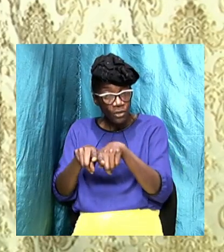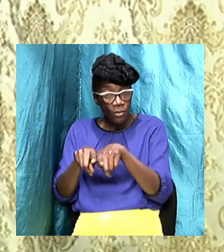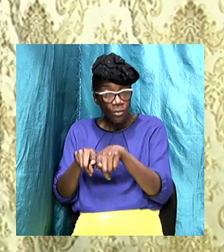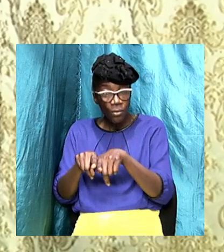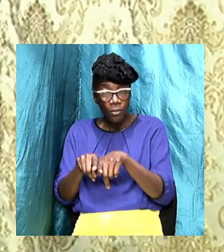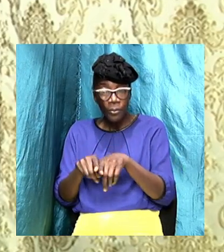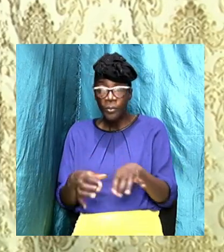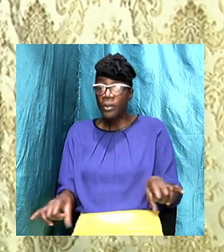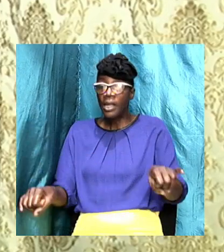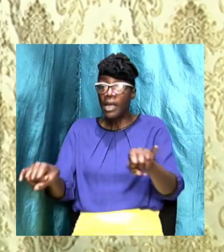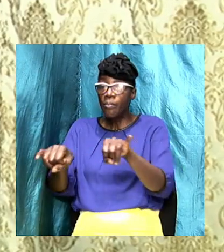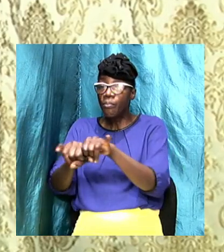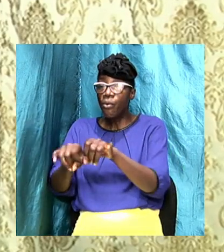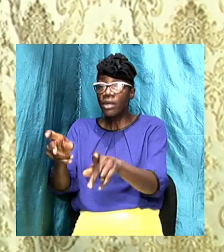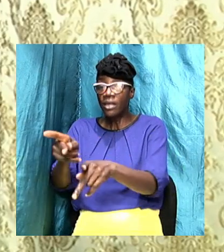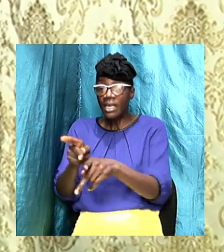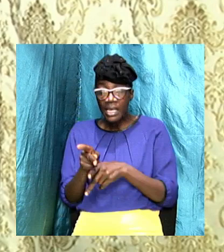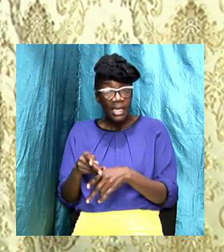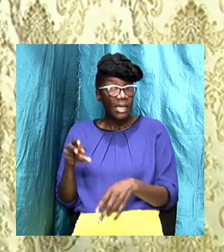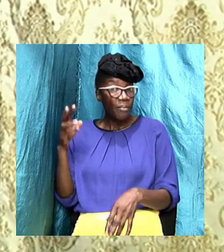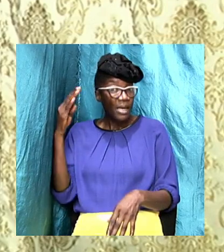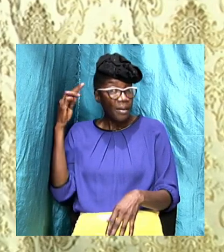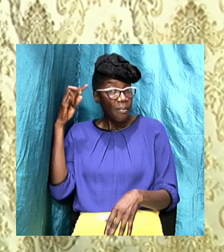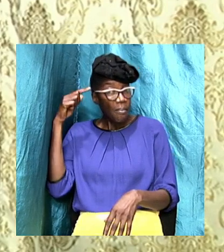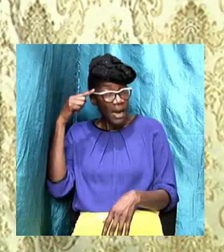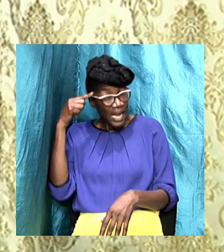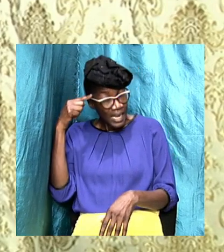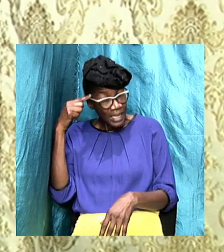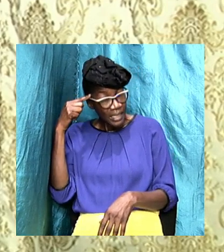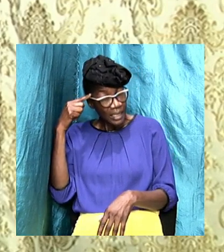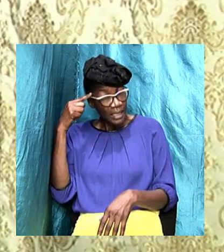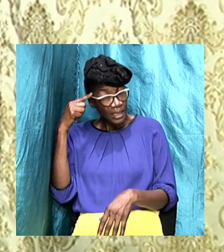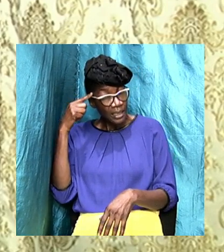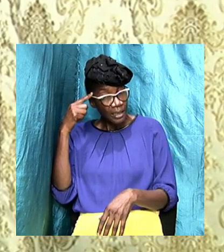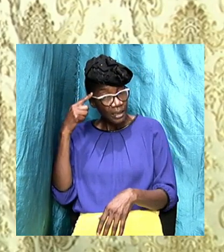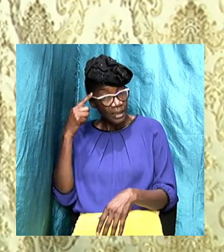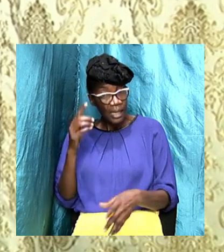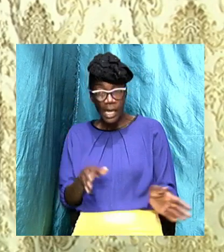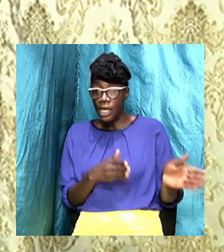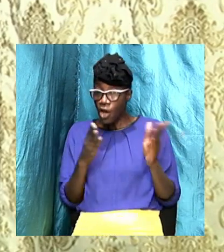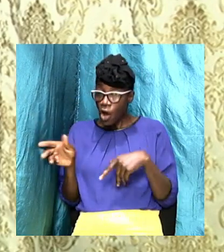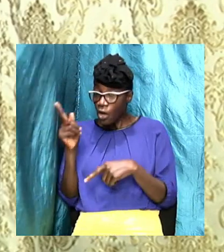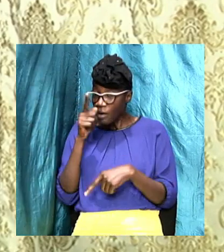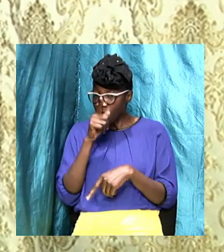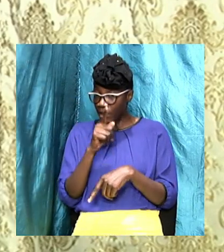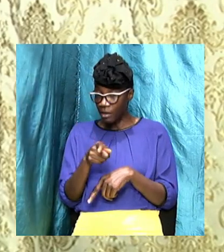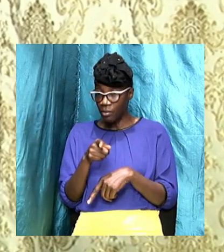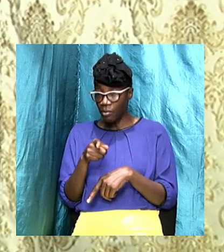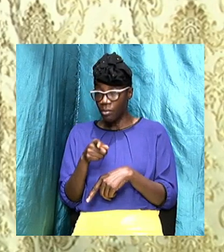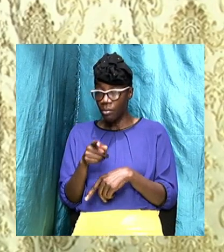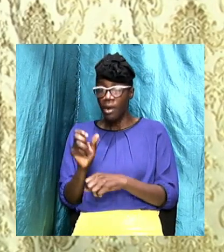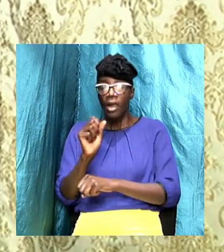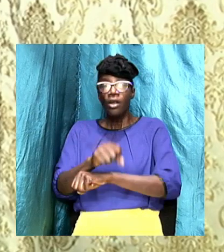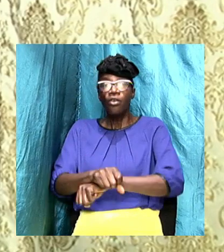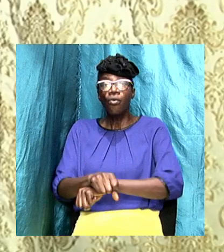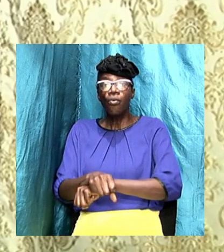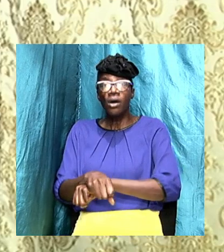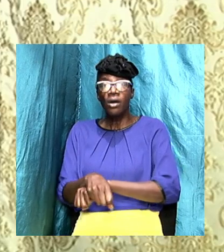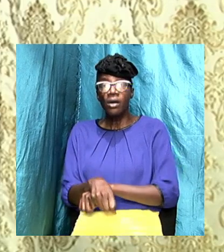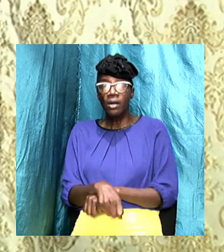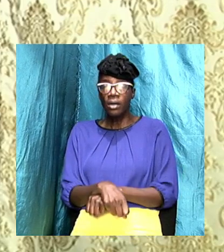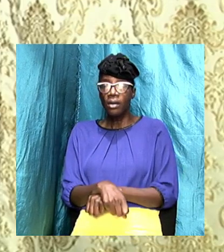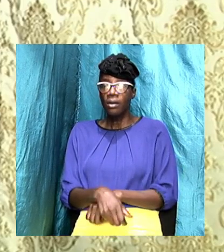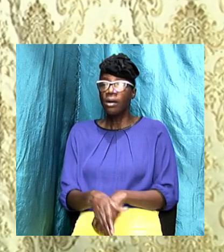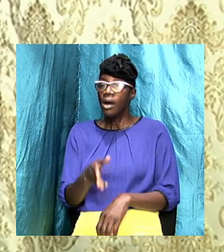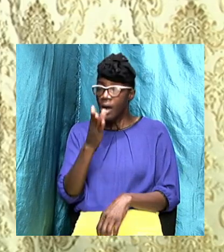to keep this in mind and bear this in mind, that in order for us to operate the way that